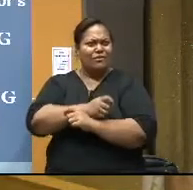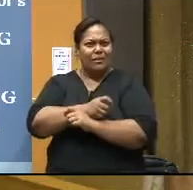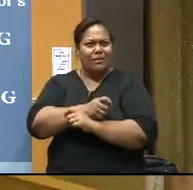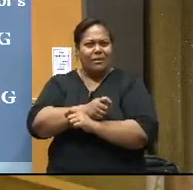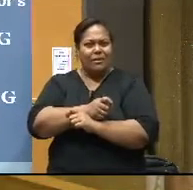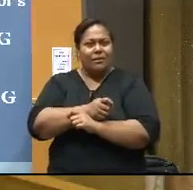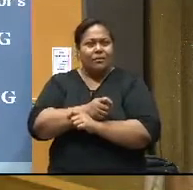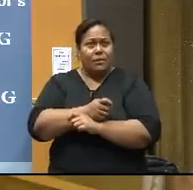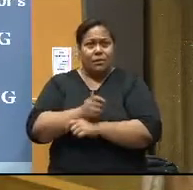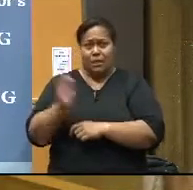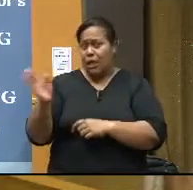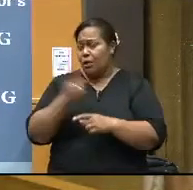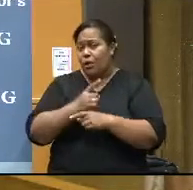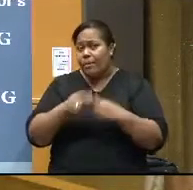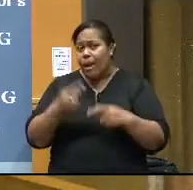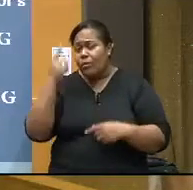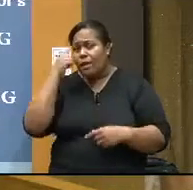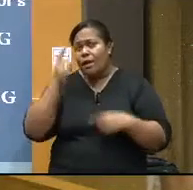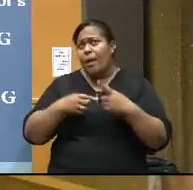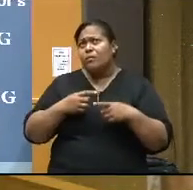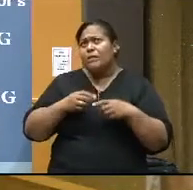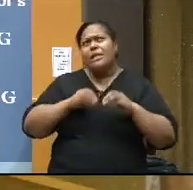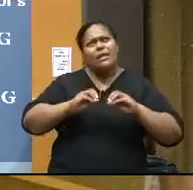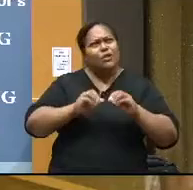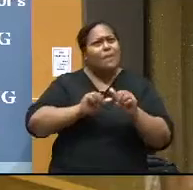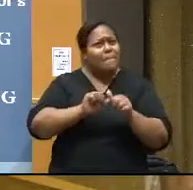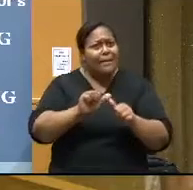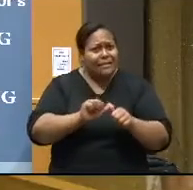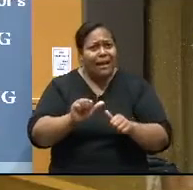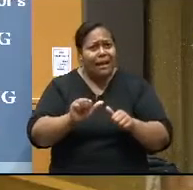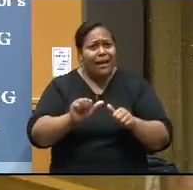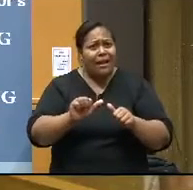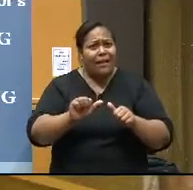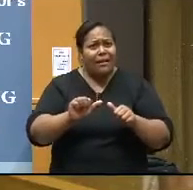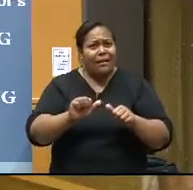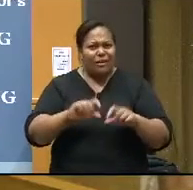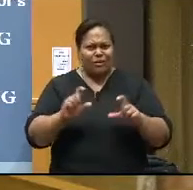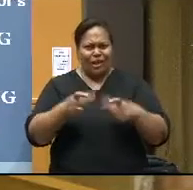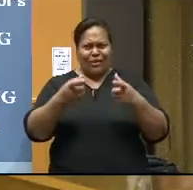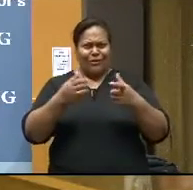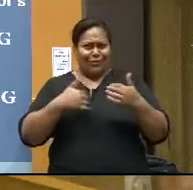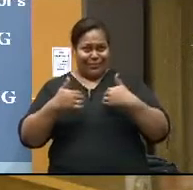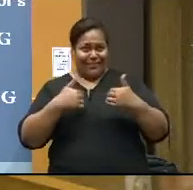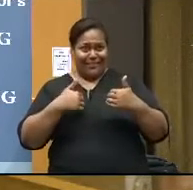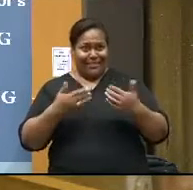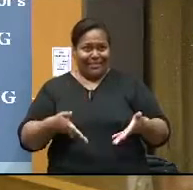And he talked about thinking about teaching better, 4 challenges for universities.